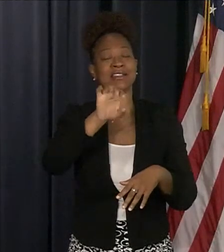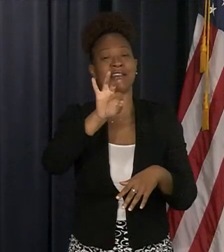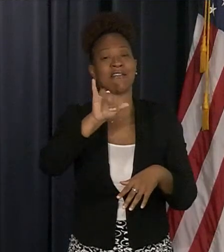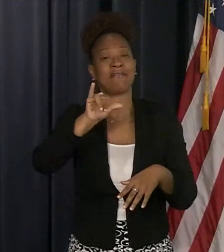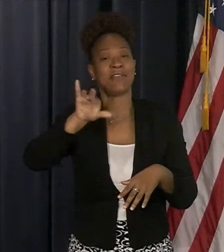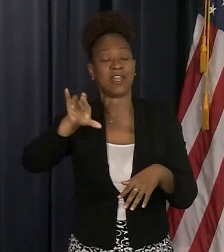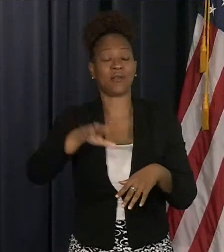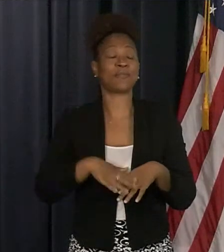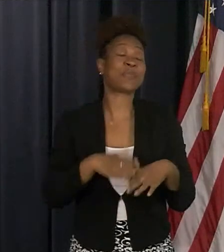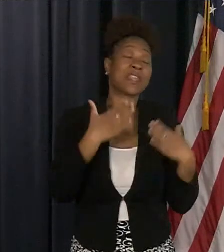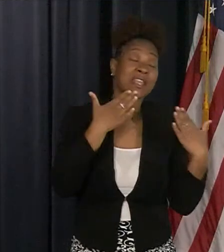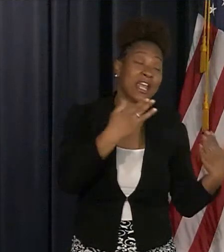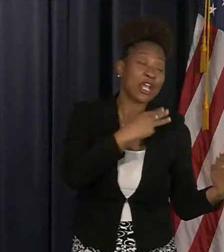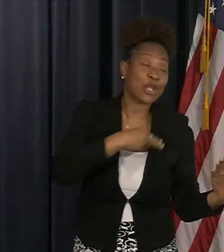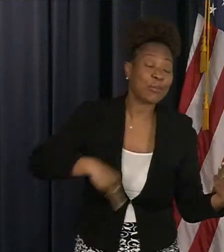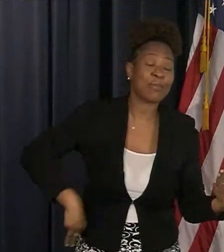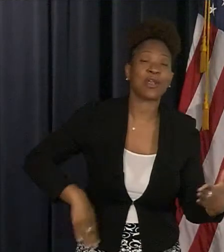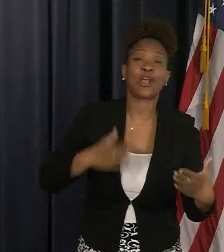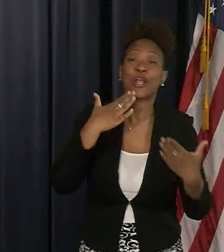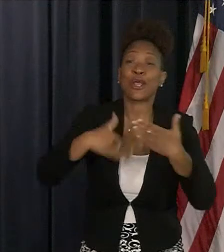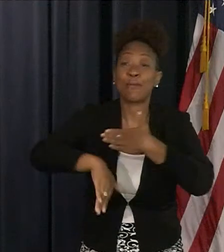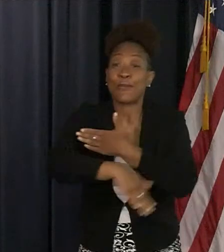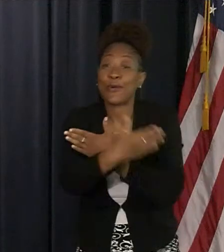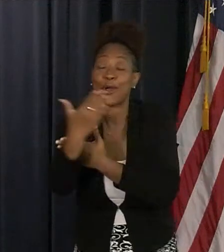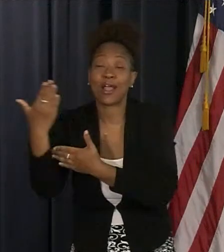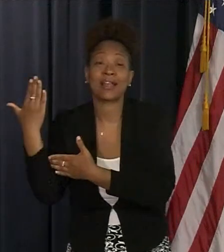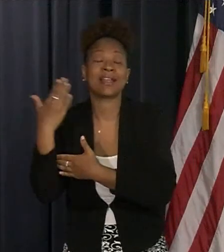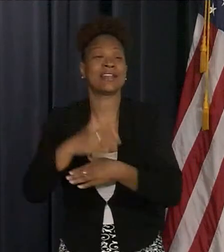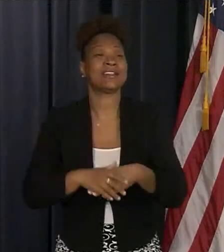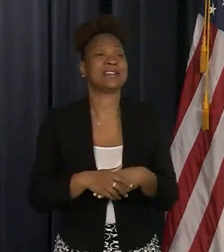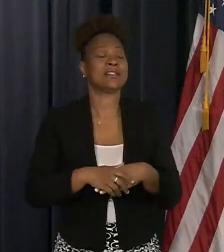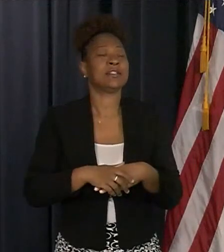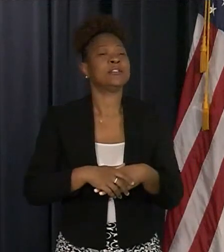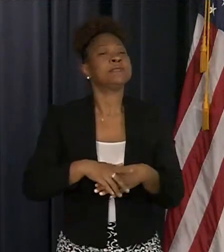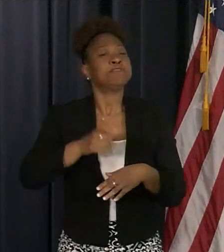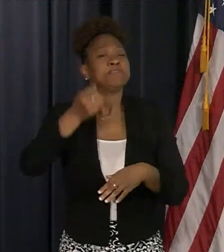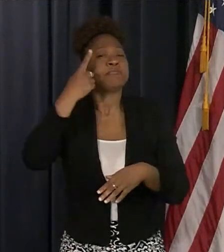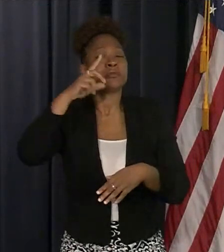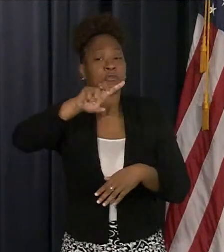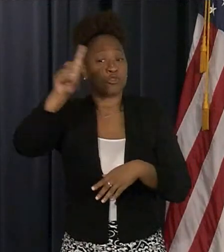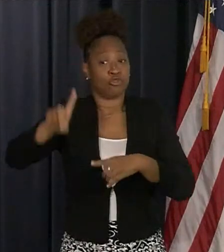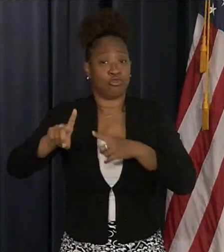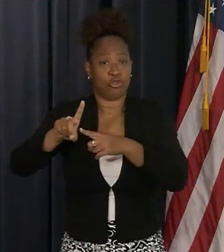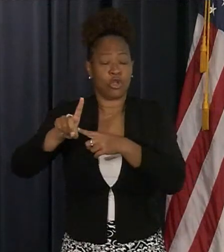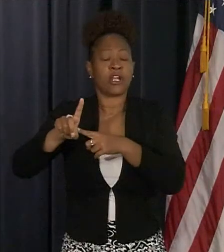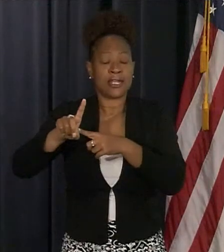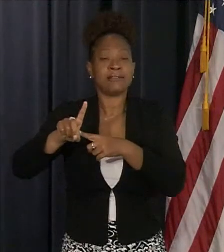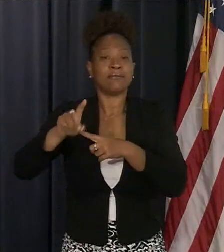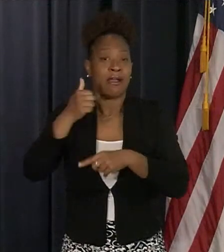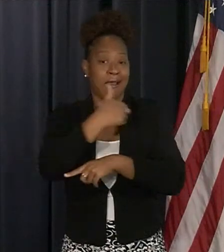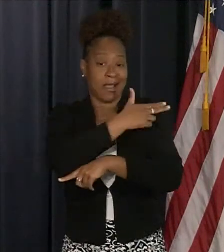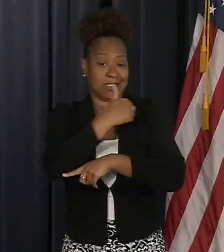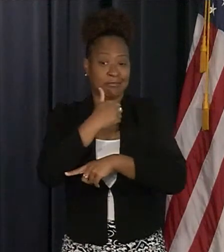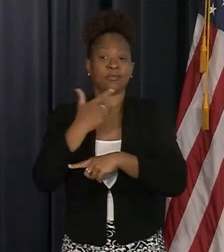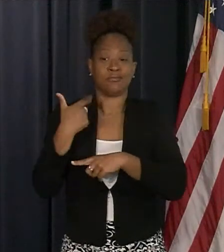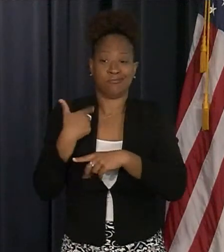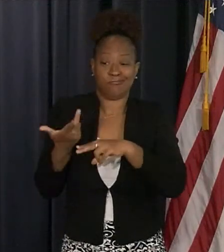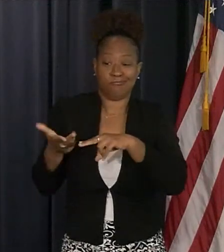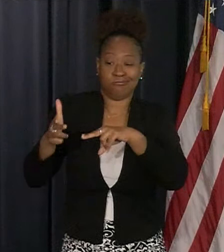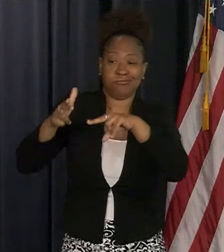Thank you, Mr. Mayor, and good morning. Detroit is experiencing an increase in hospitalizations and also